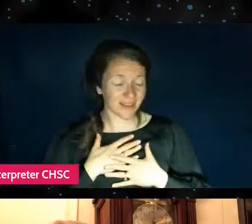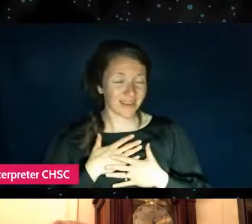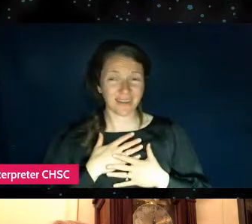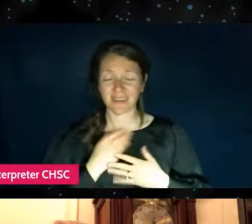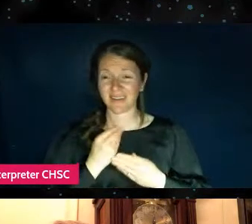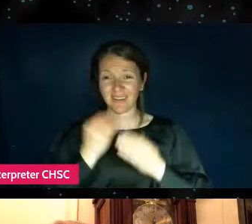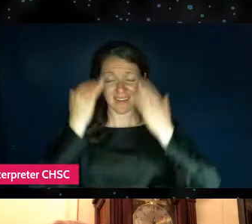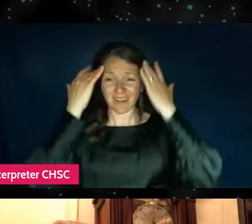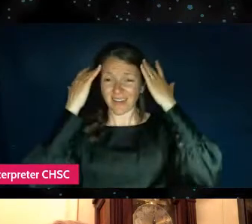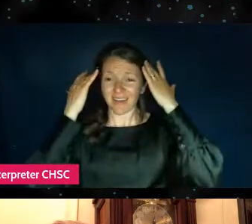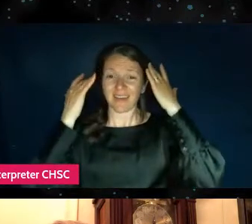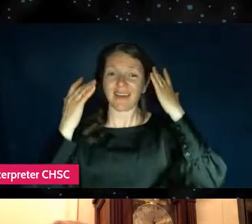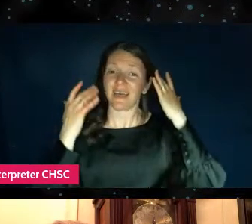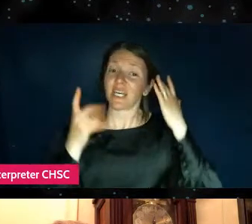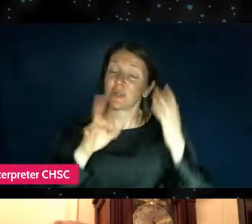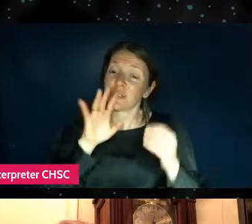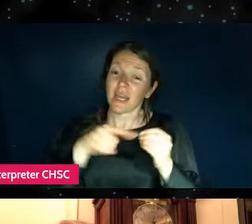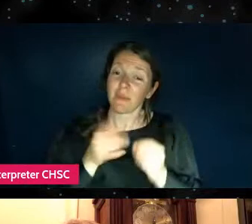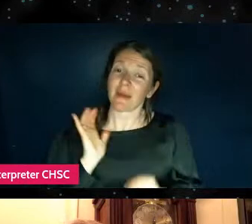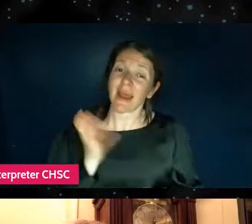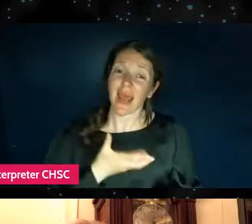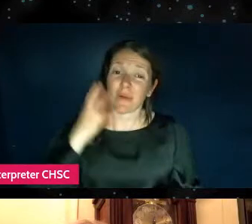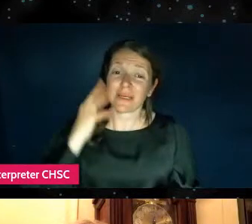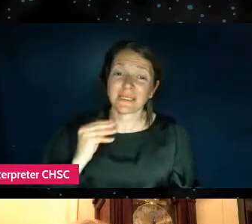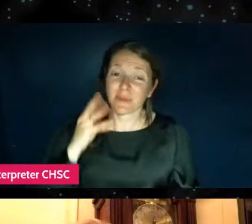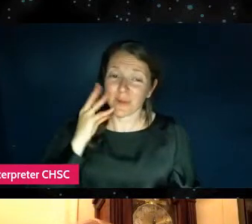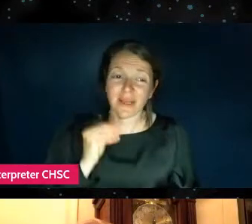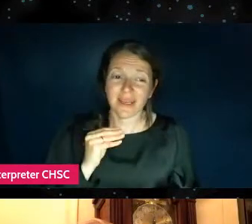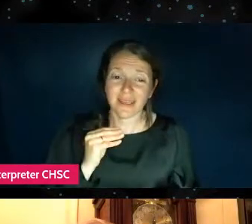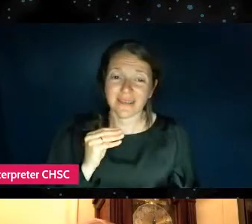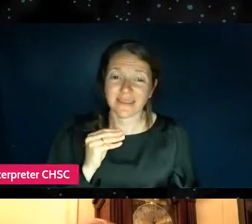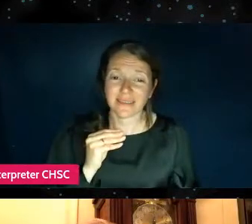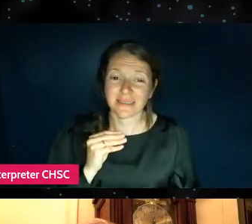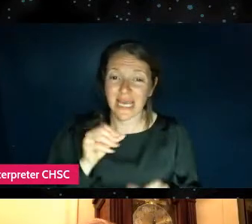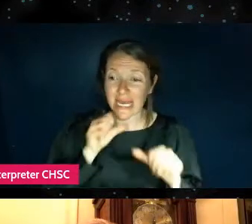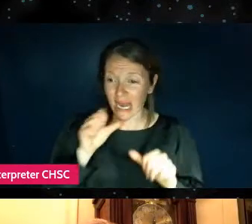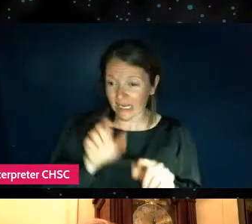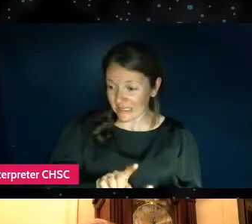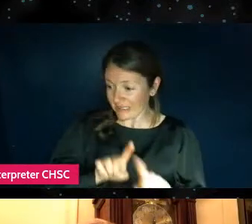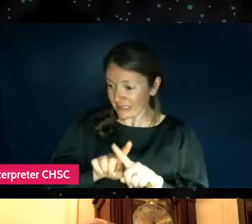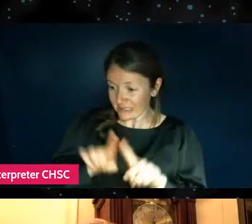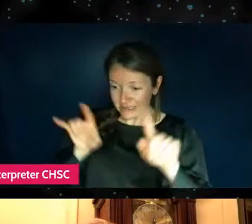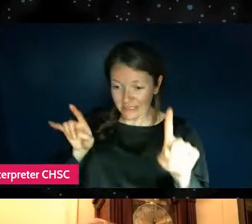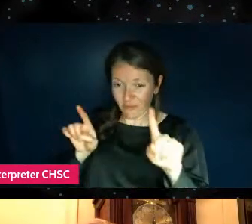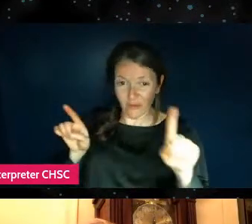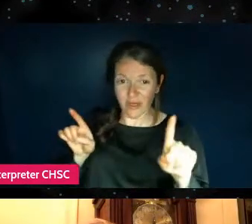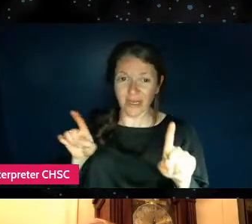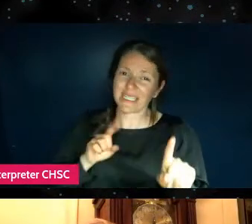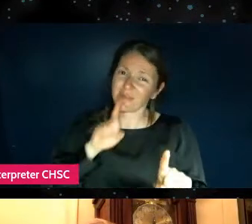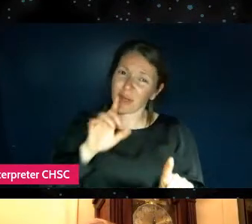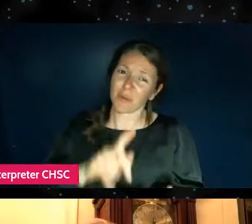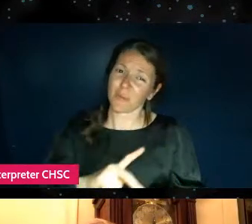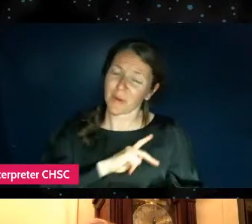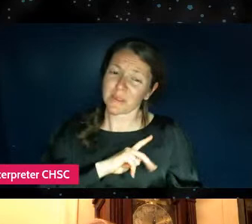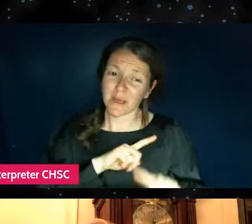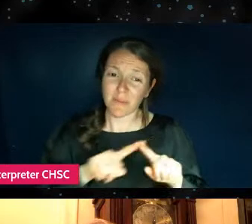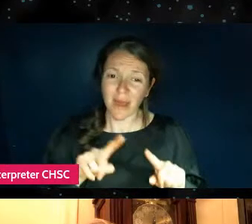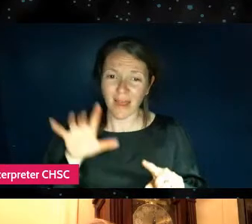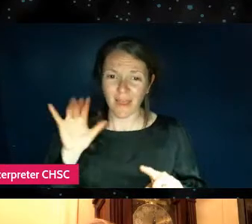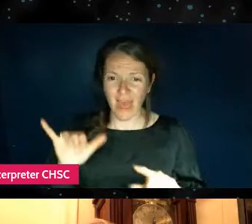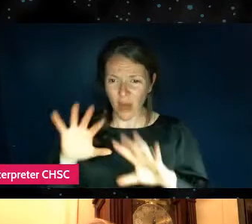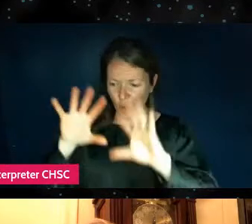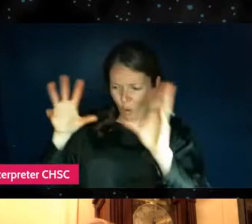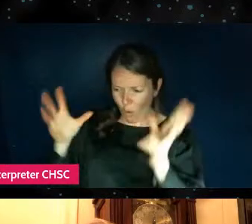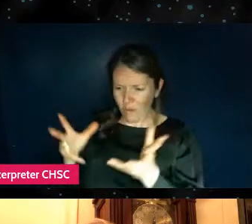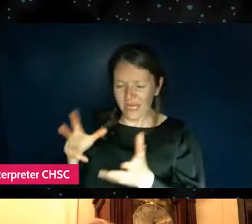about how our experience doesn't differ from theirs so much. That whole, you know, it's very personal, but like that whole thing that